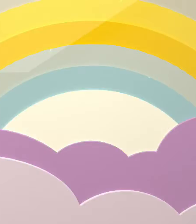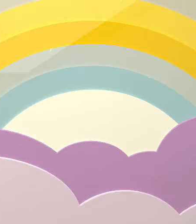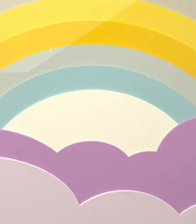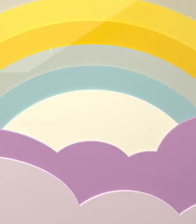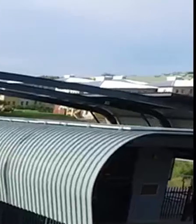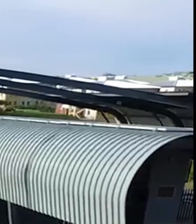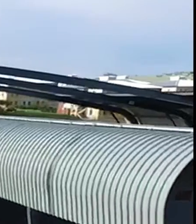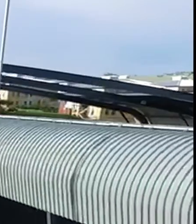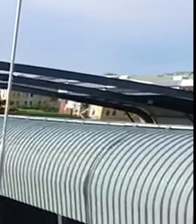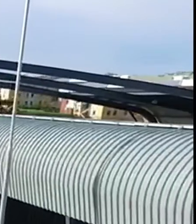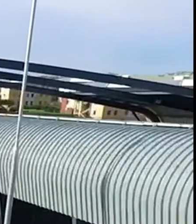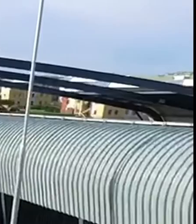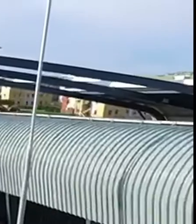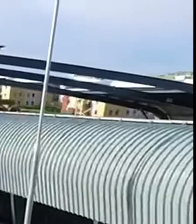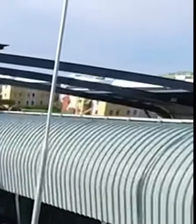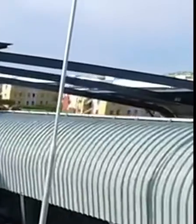Your future.